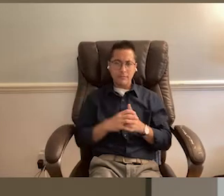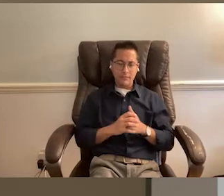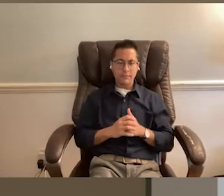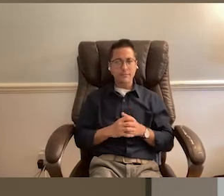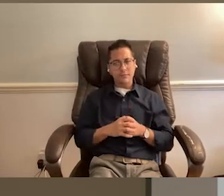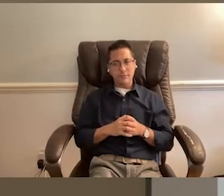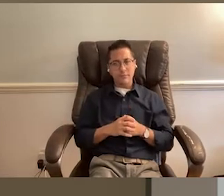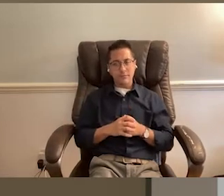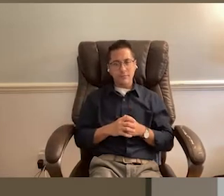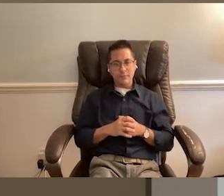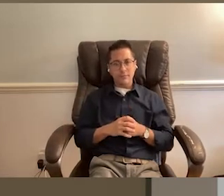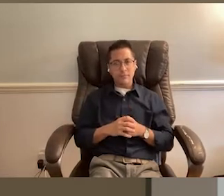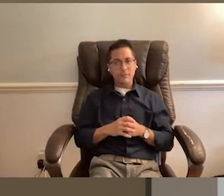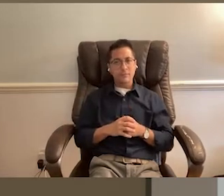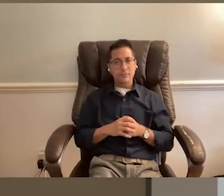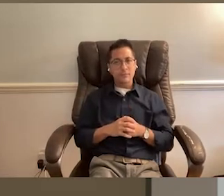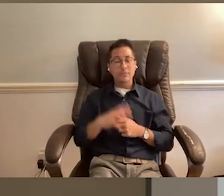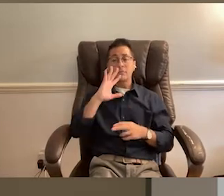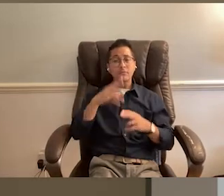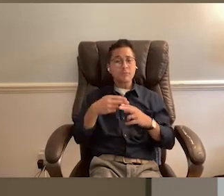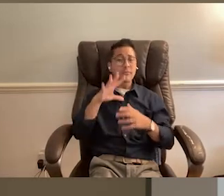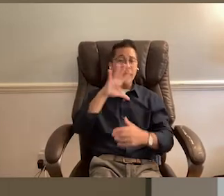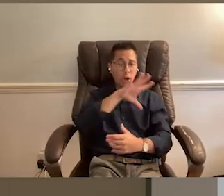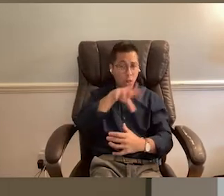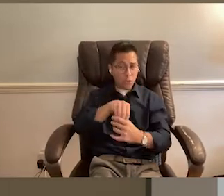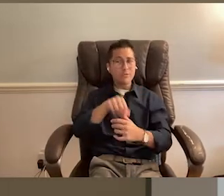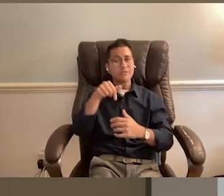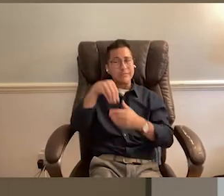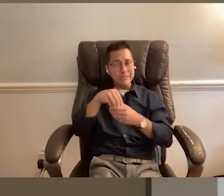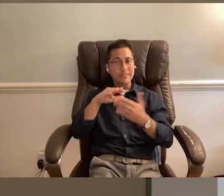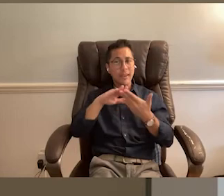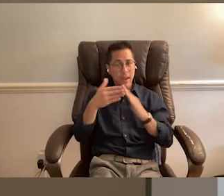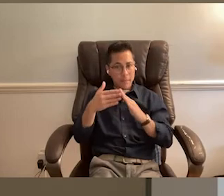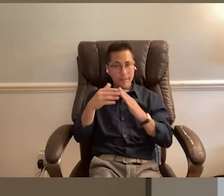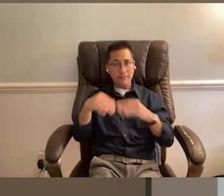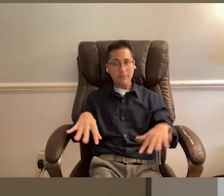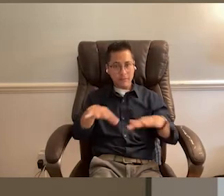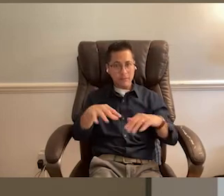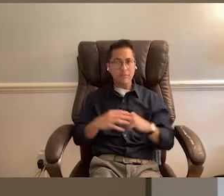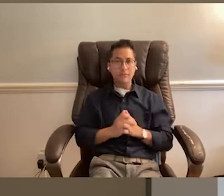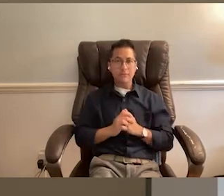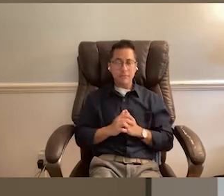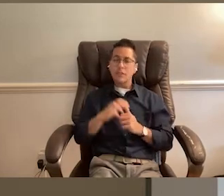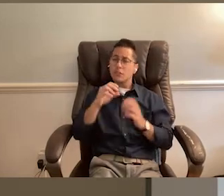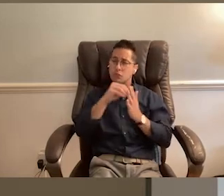residential spot yet, because our residential program is a little bit smaller than our day program. Or if there's someone that isn't